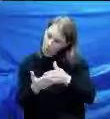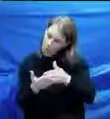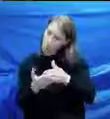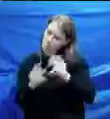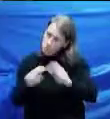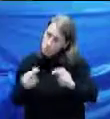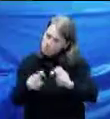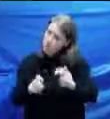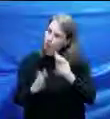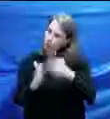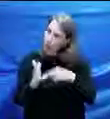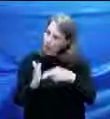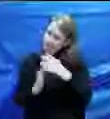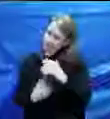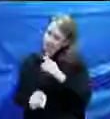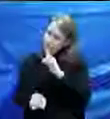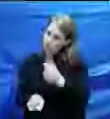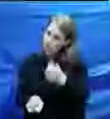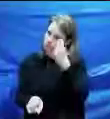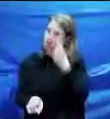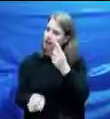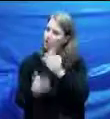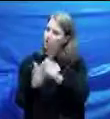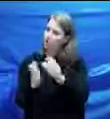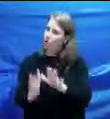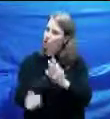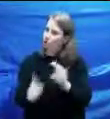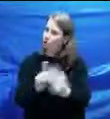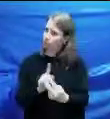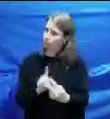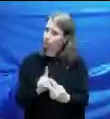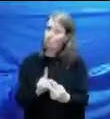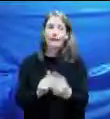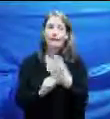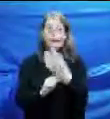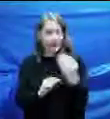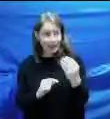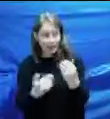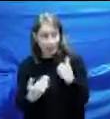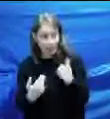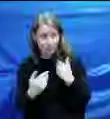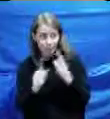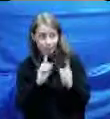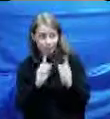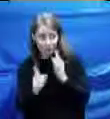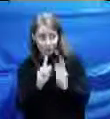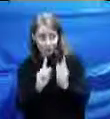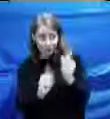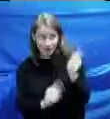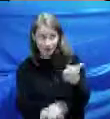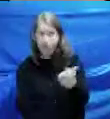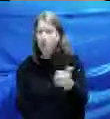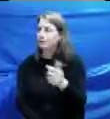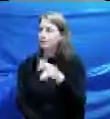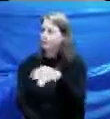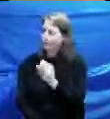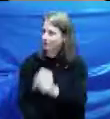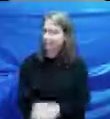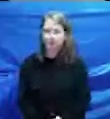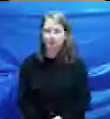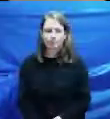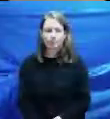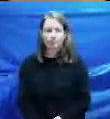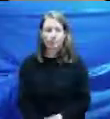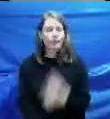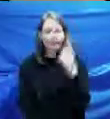author is trying to Right. say. In order to have a conversation about That's that right. text. That's right. That's Yeah. right. I think what you just said, a really good text-based